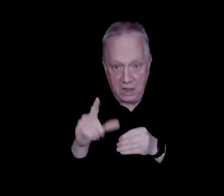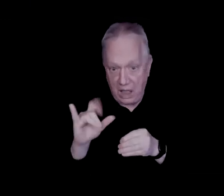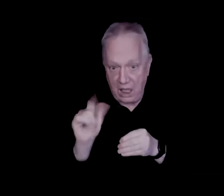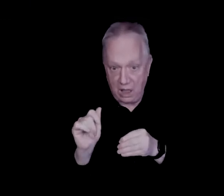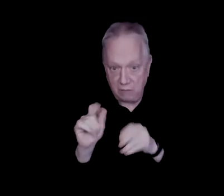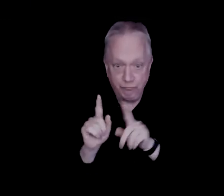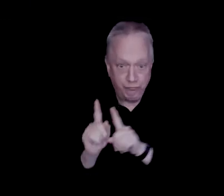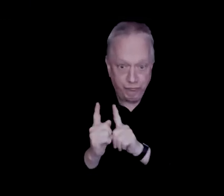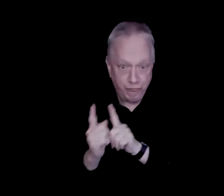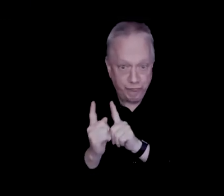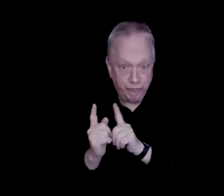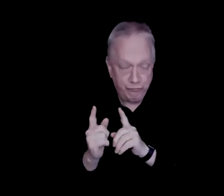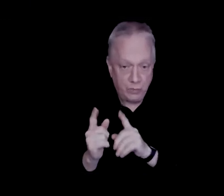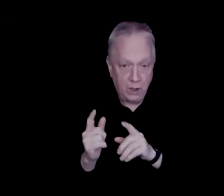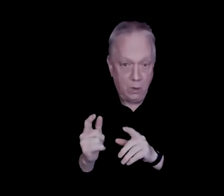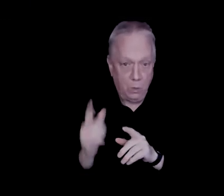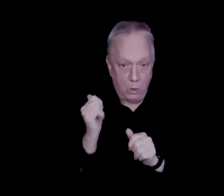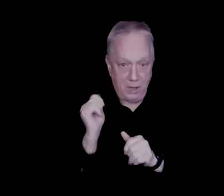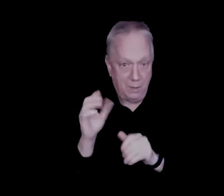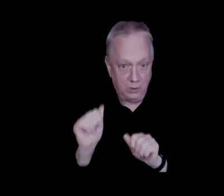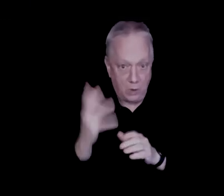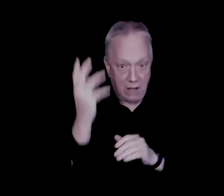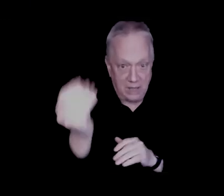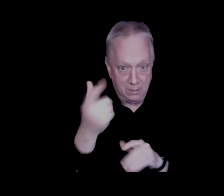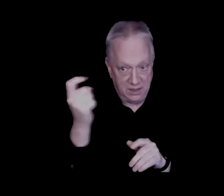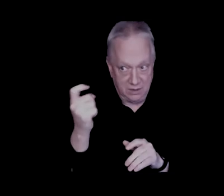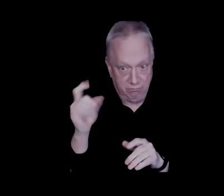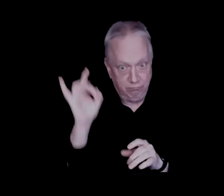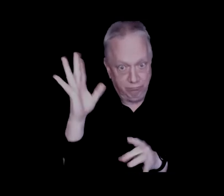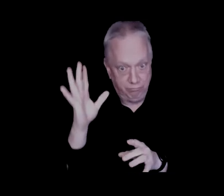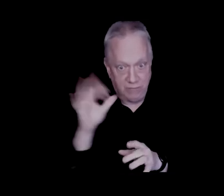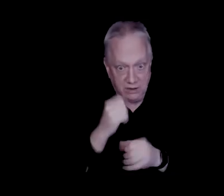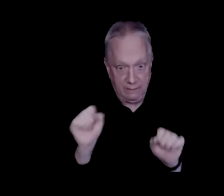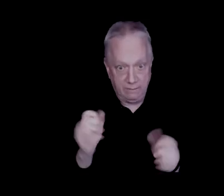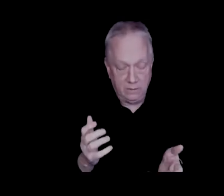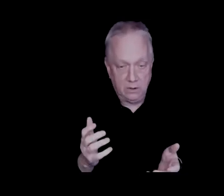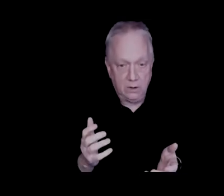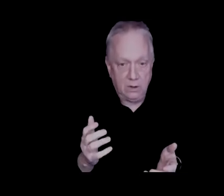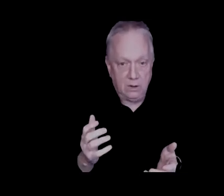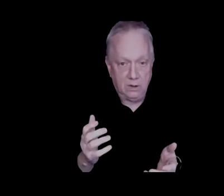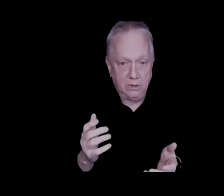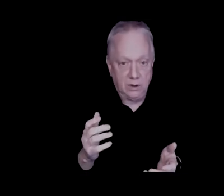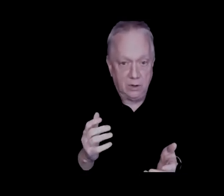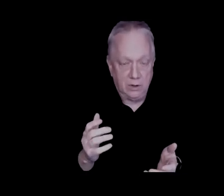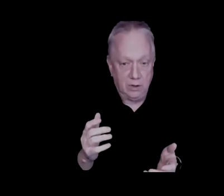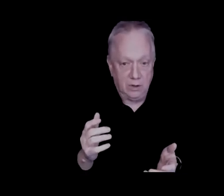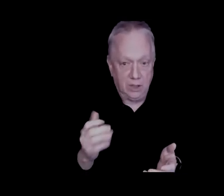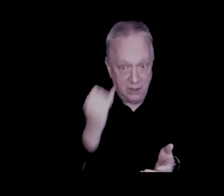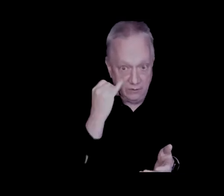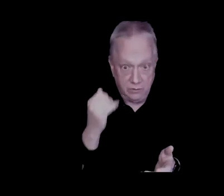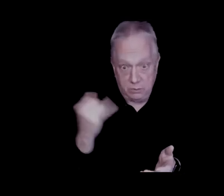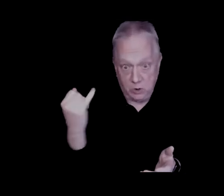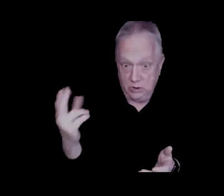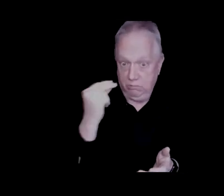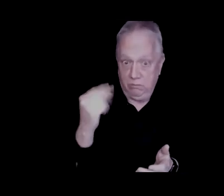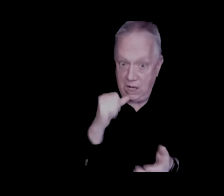and we could not go outside because the situation is not safe. And so she would not allow us to go